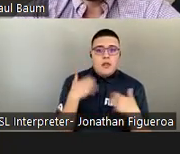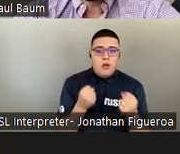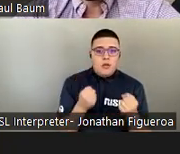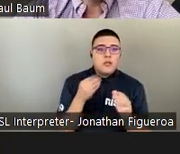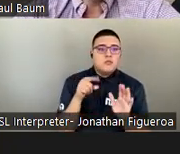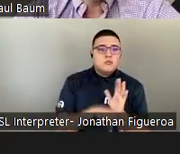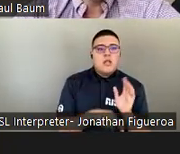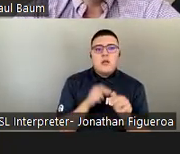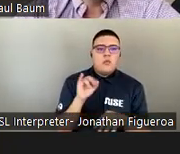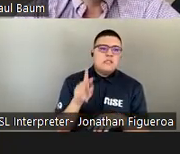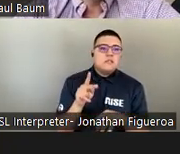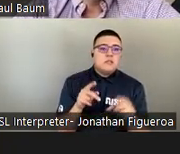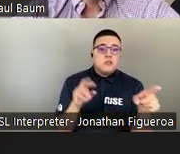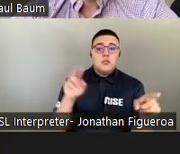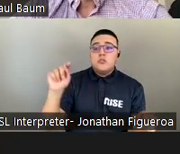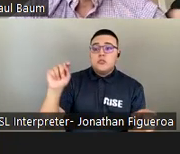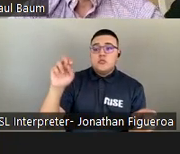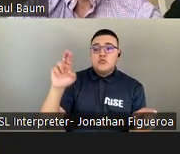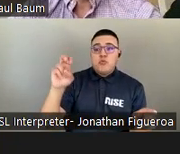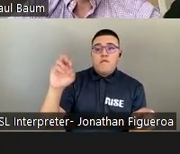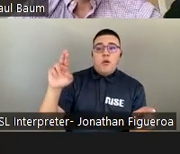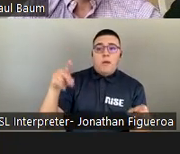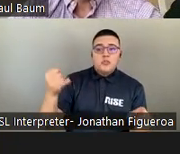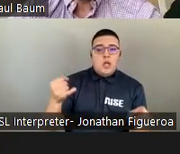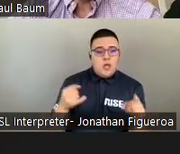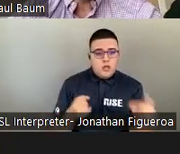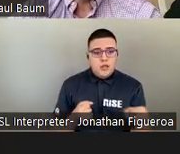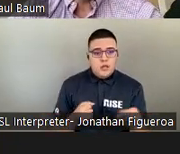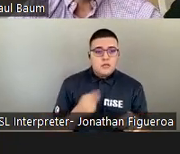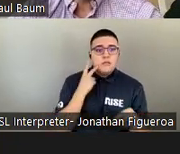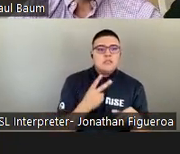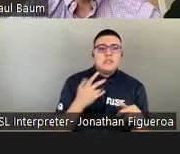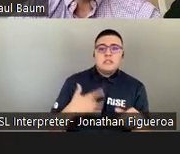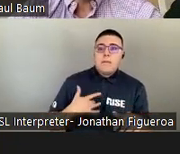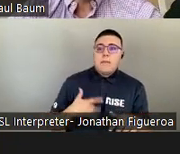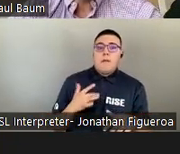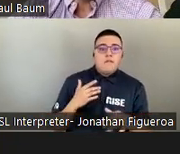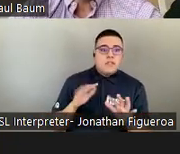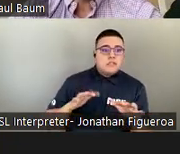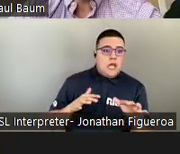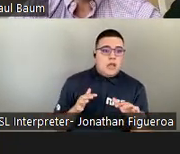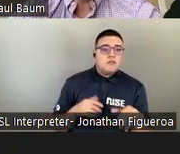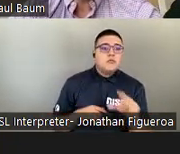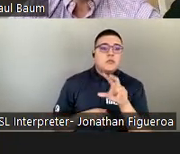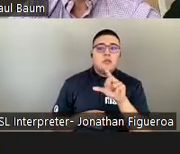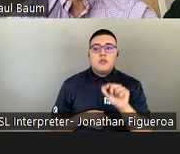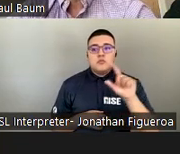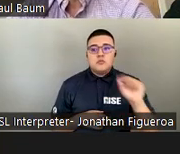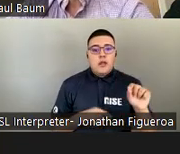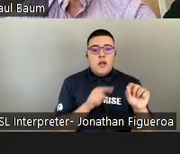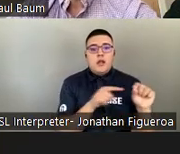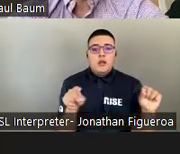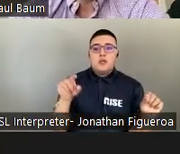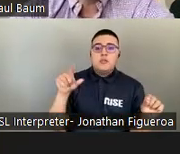This is from the Trevor Project. So you can see symptoms of anxiety from 2020 to